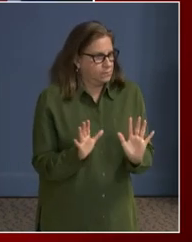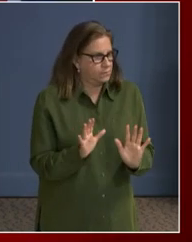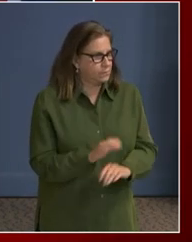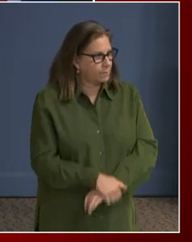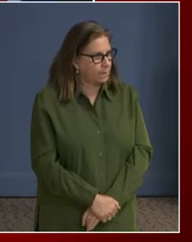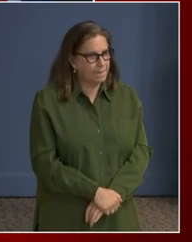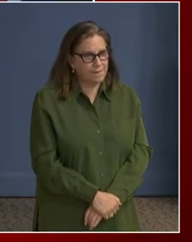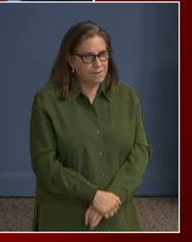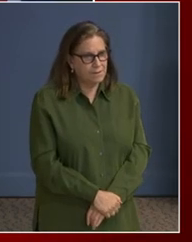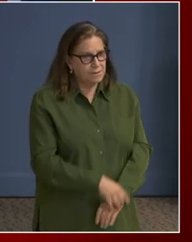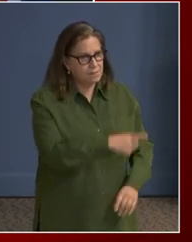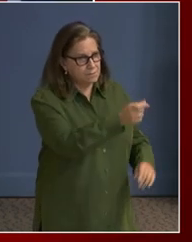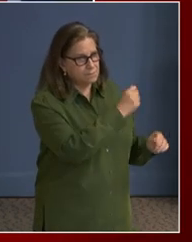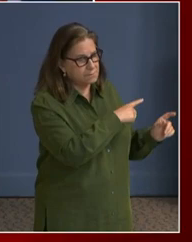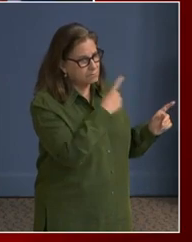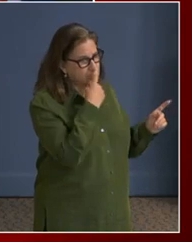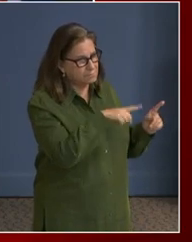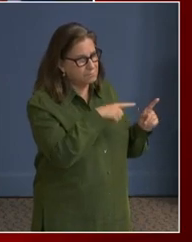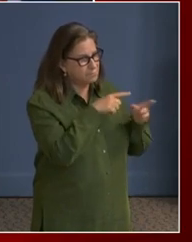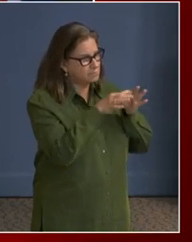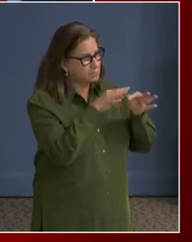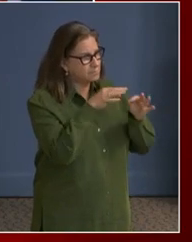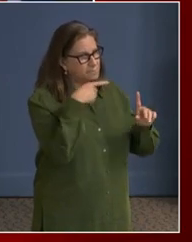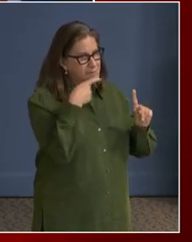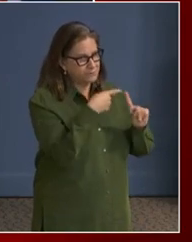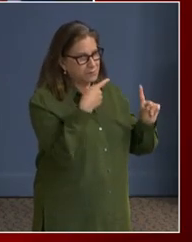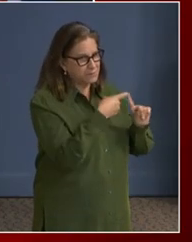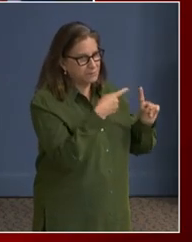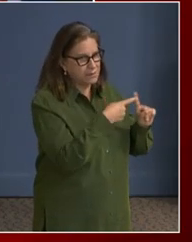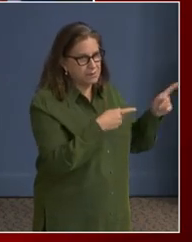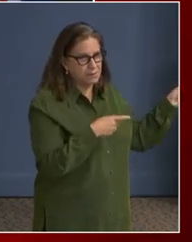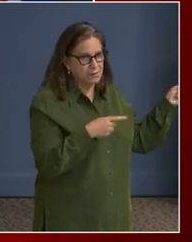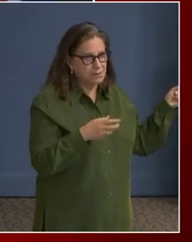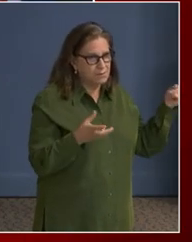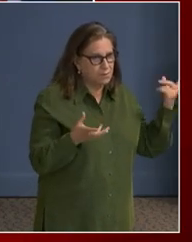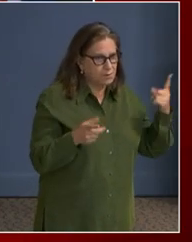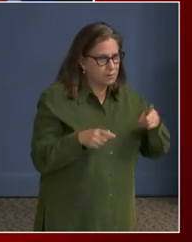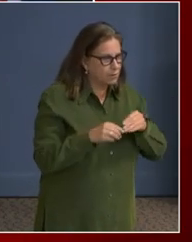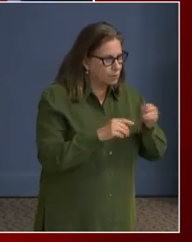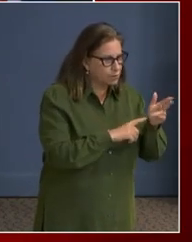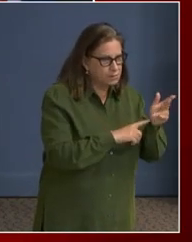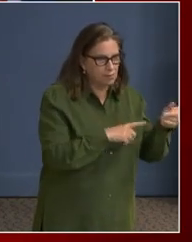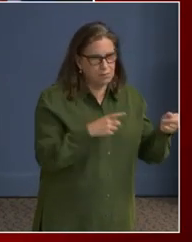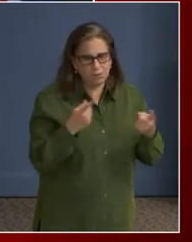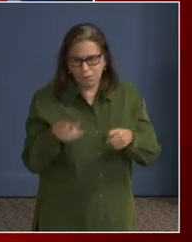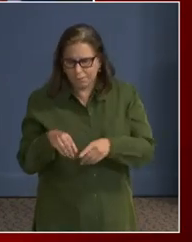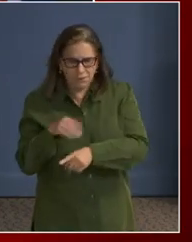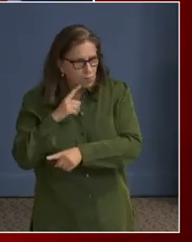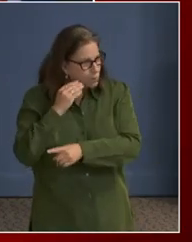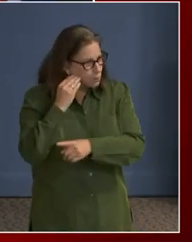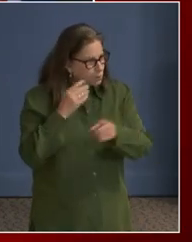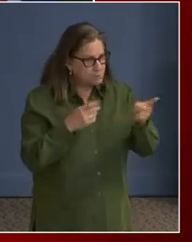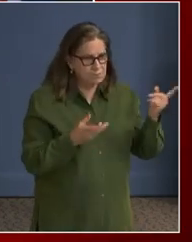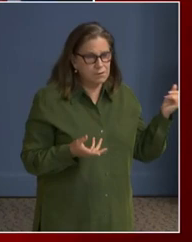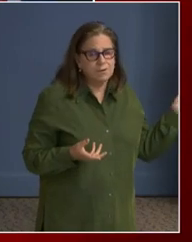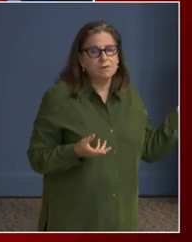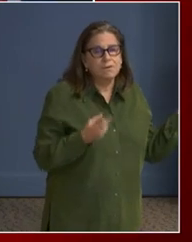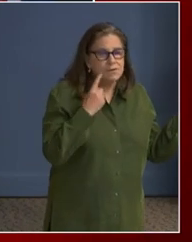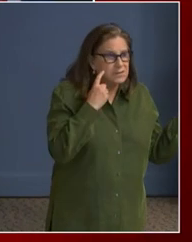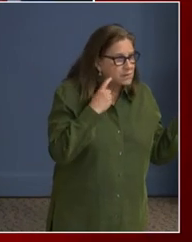Can you give us any specifics on any of those cases? What happened in the hotel or in the homes? Or do you have suspects?